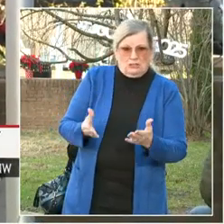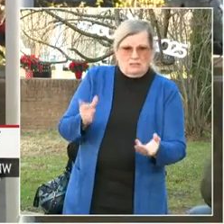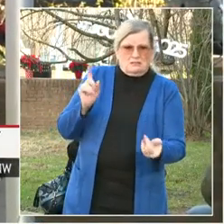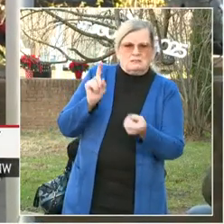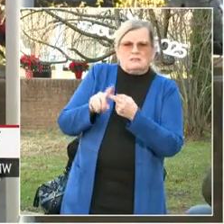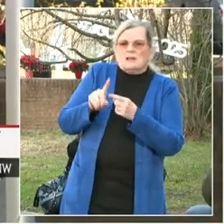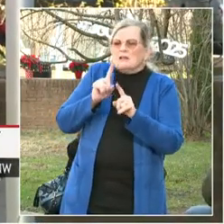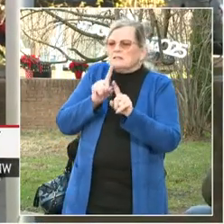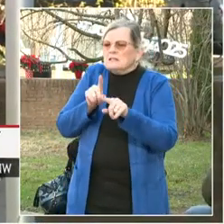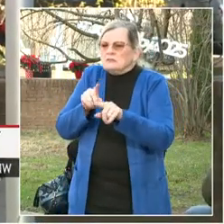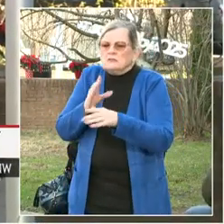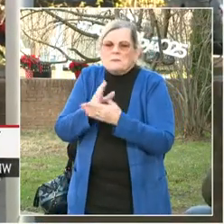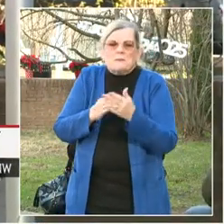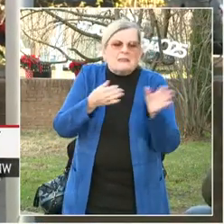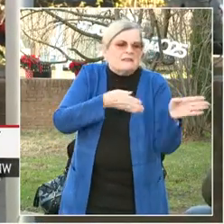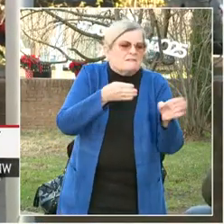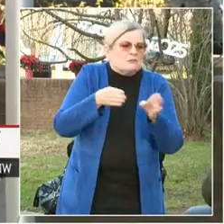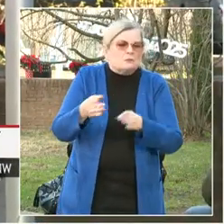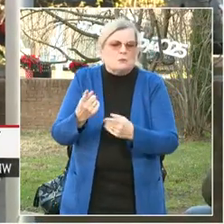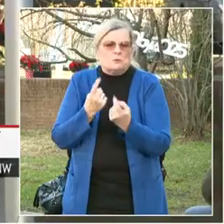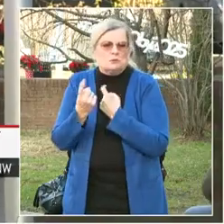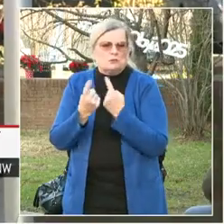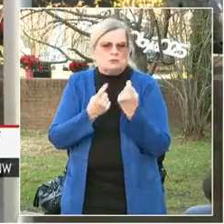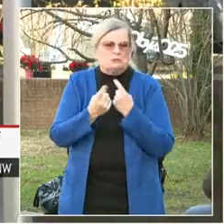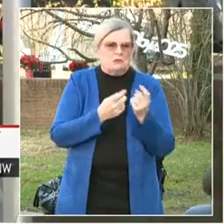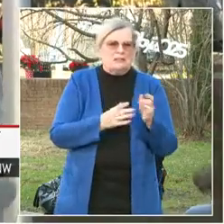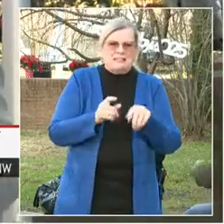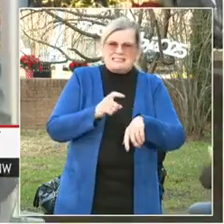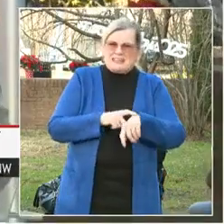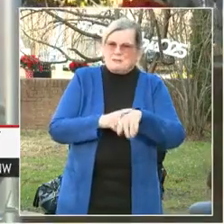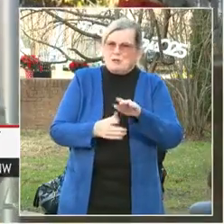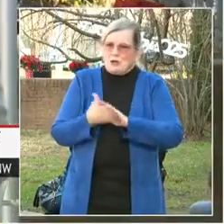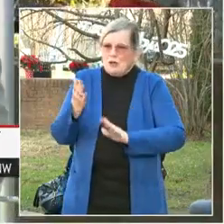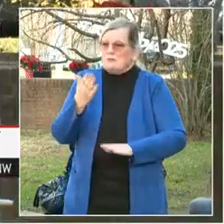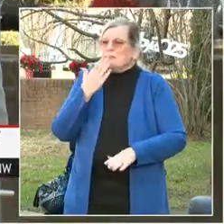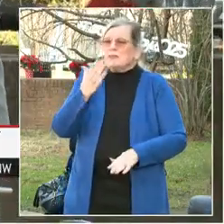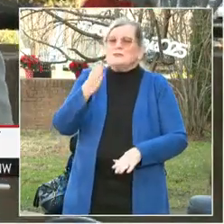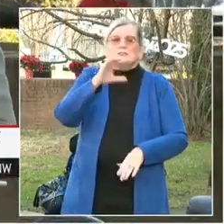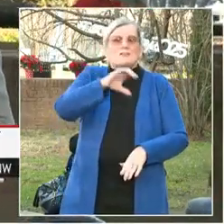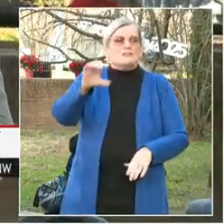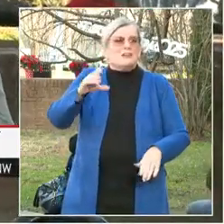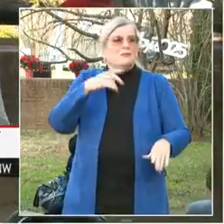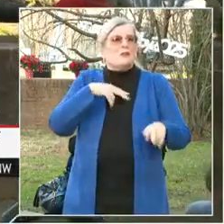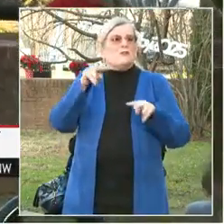some individual questions until I have to take off. But thank you, Chevy Chase. We look forward to working with you.